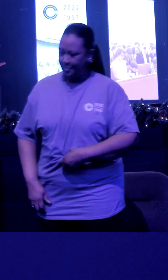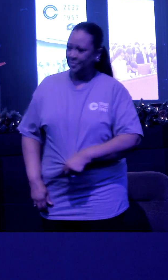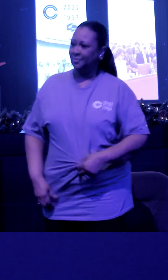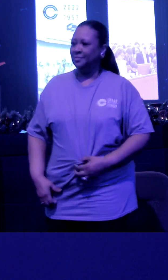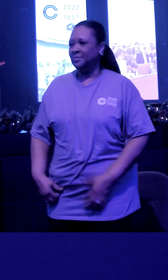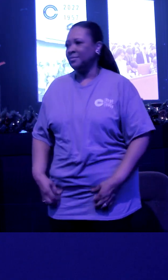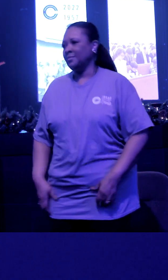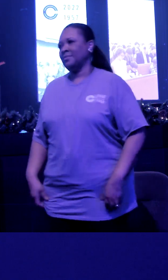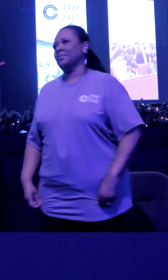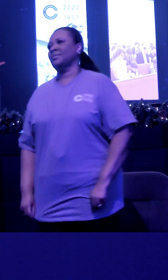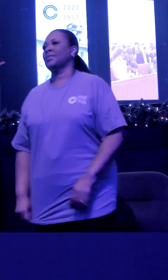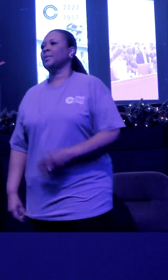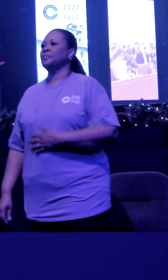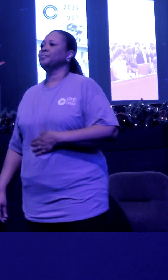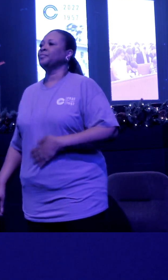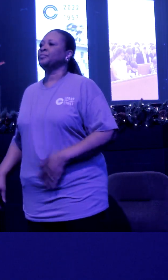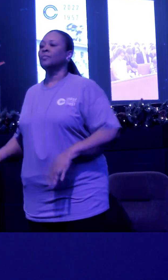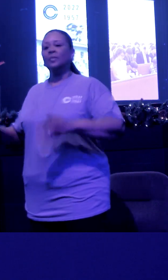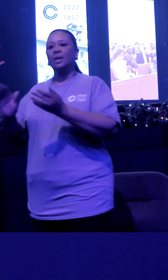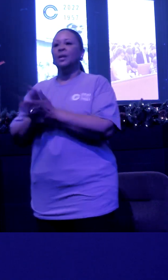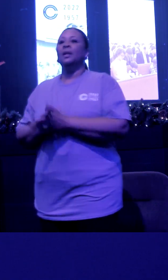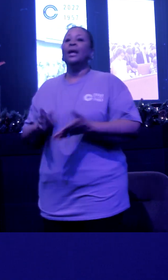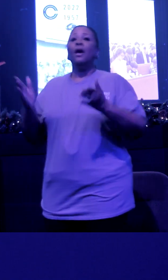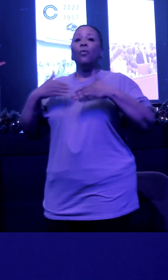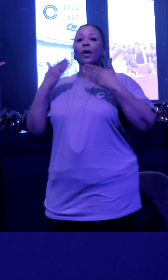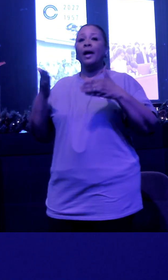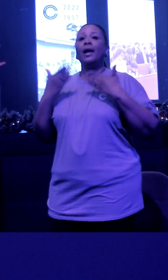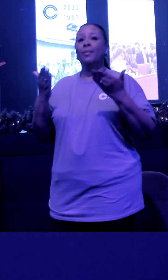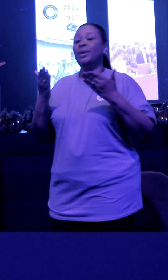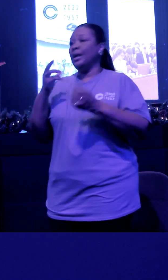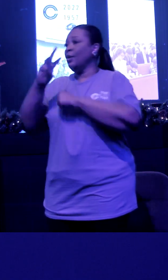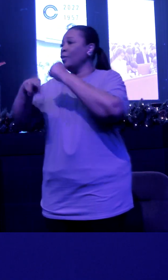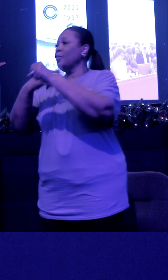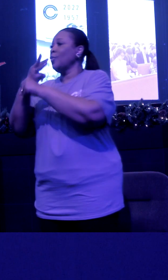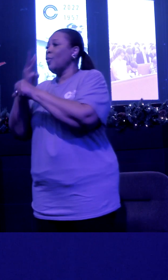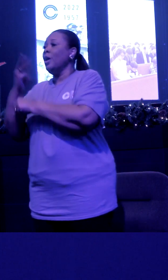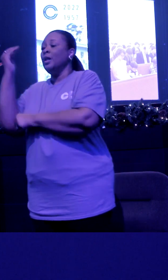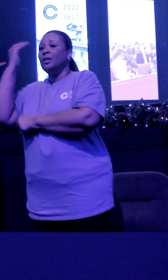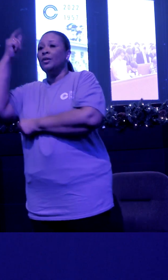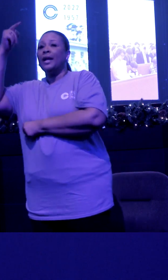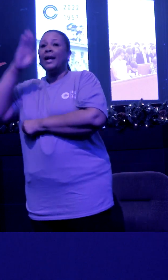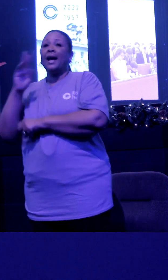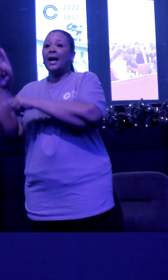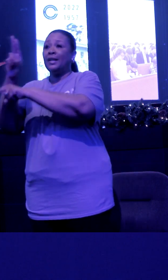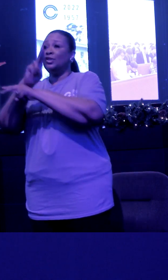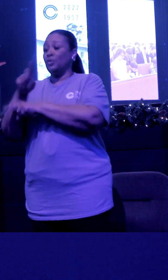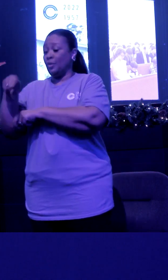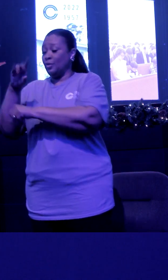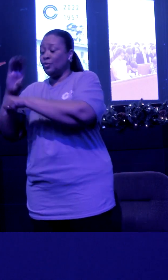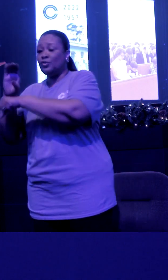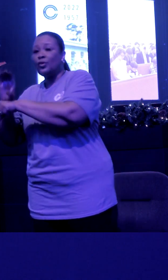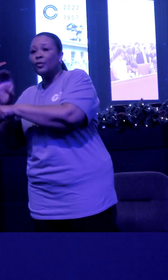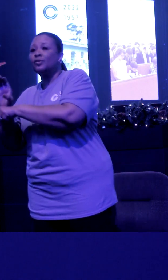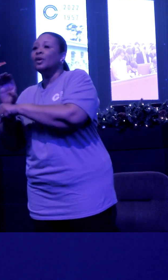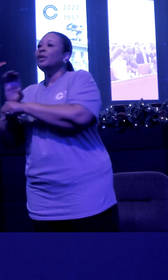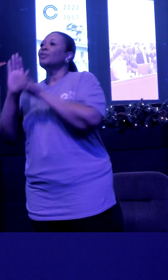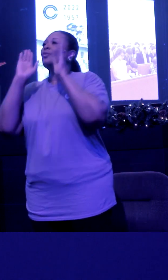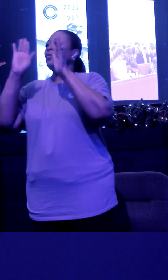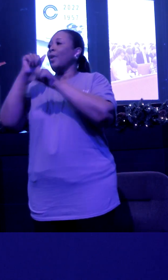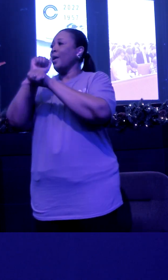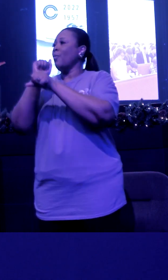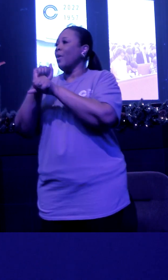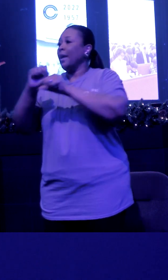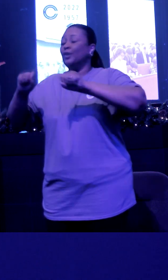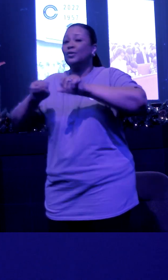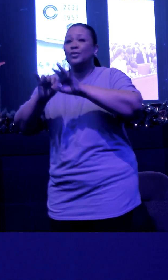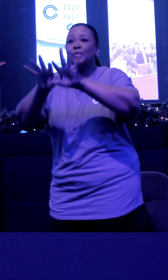we partner with, not just here in this community, but around the world, to know that God is using community to do a great work and to